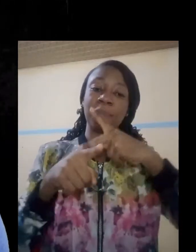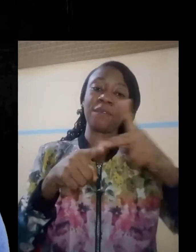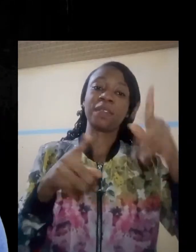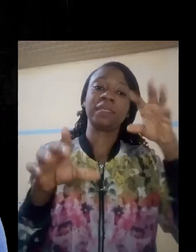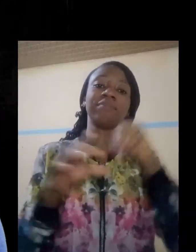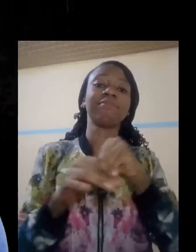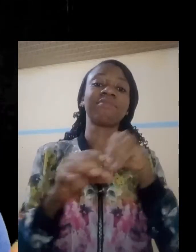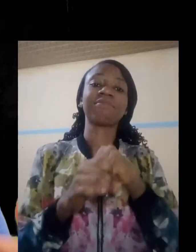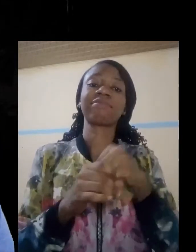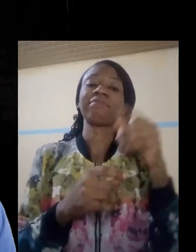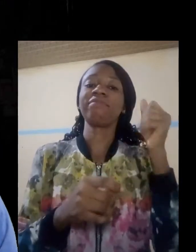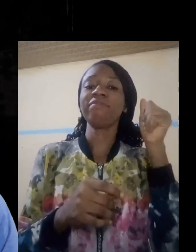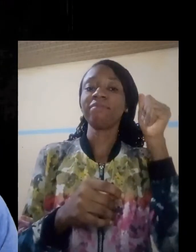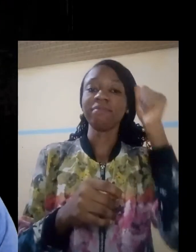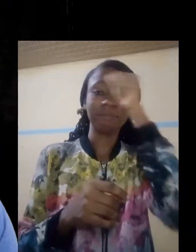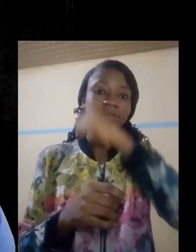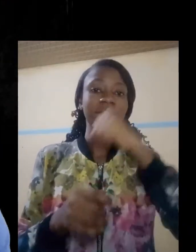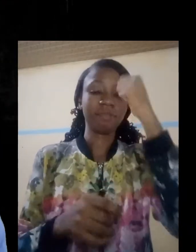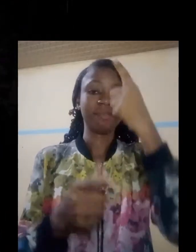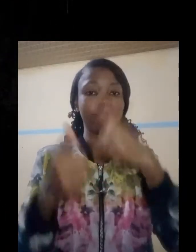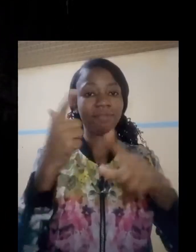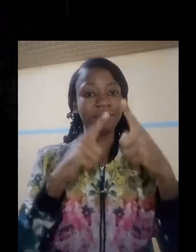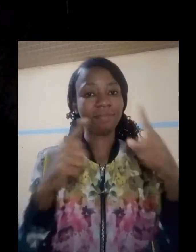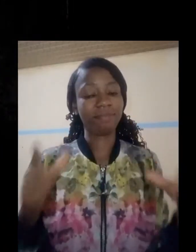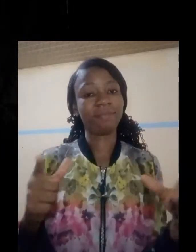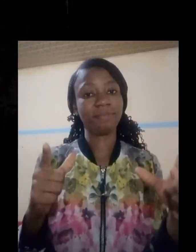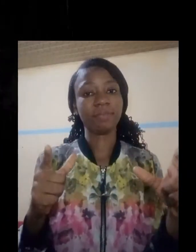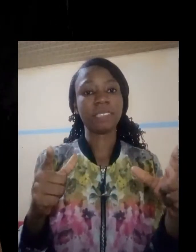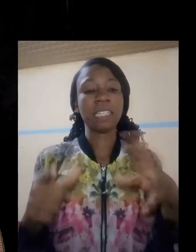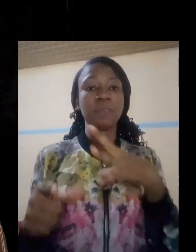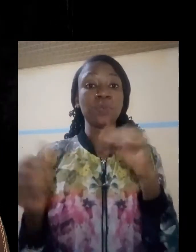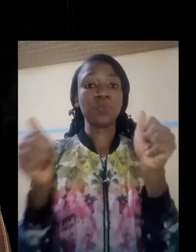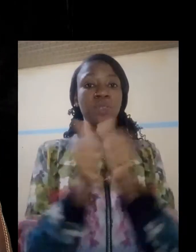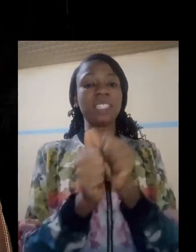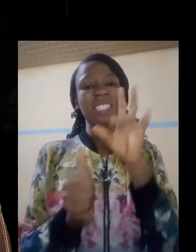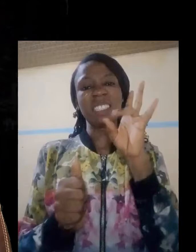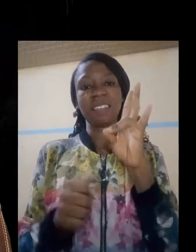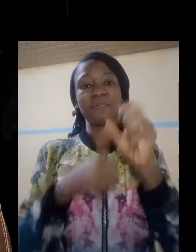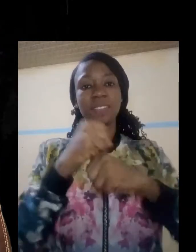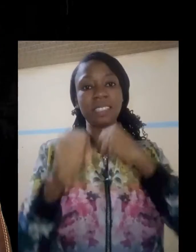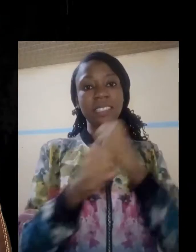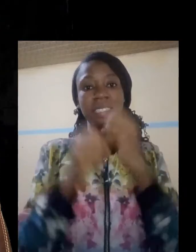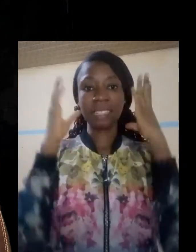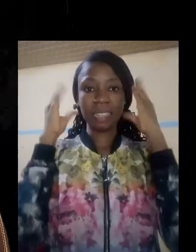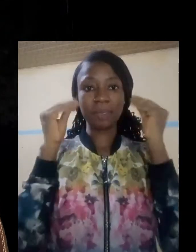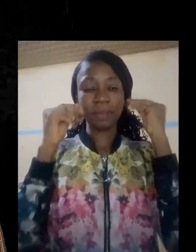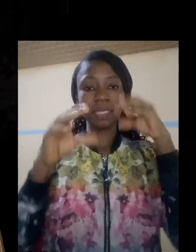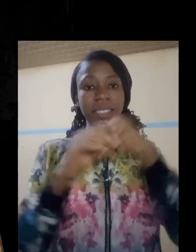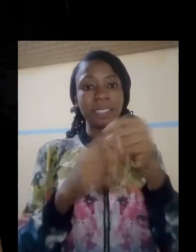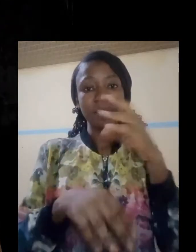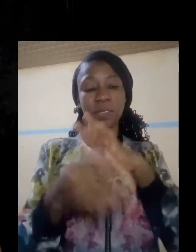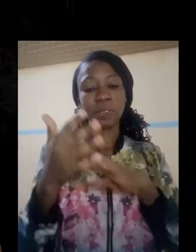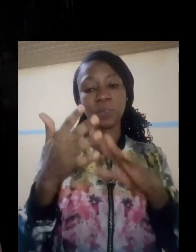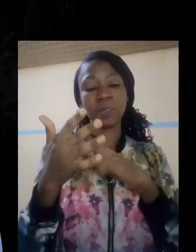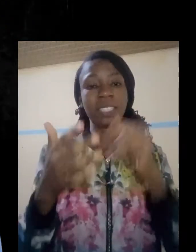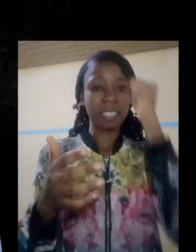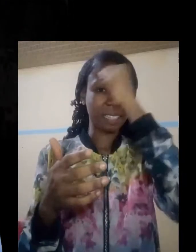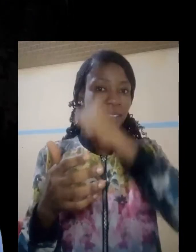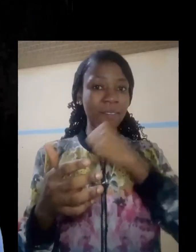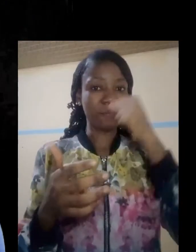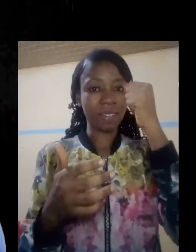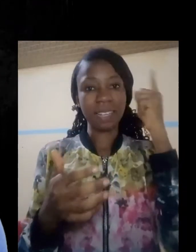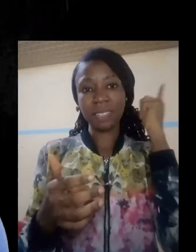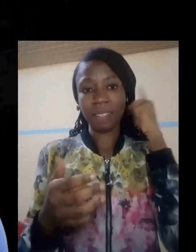linguistics and with several years of experience in studying the African deaf communities. We